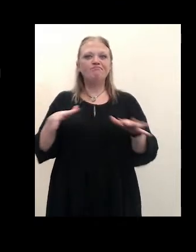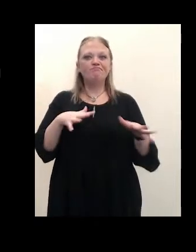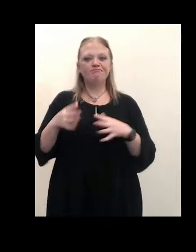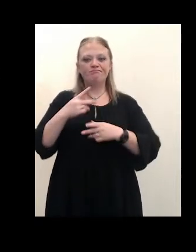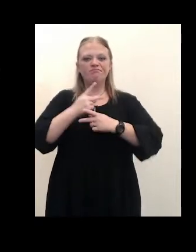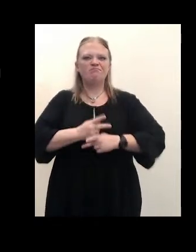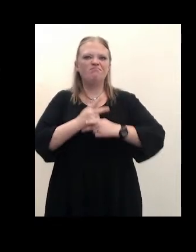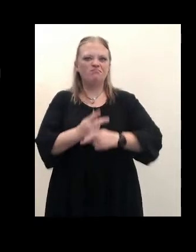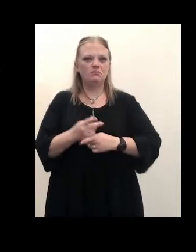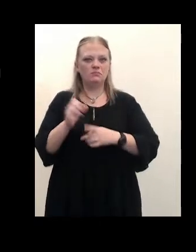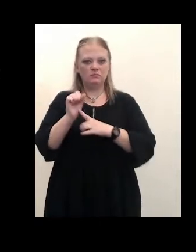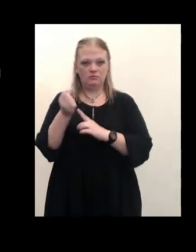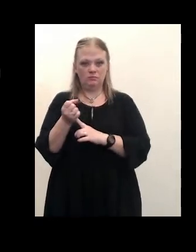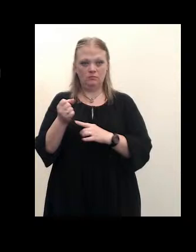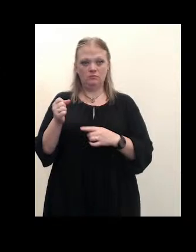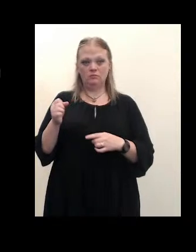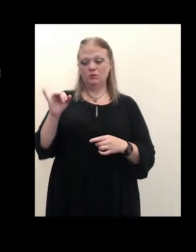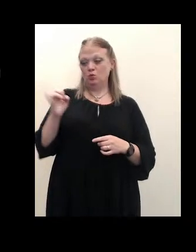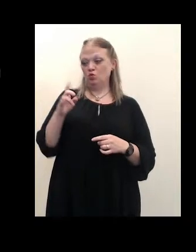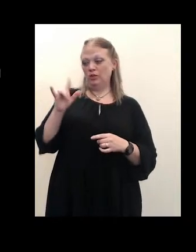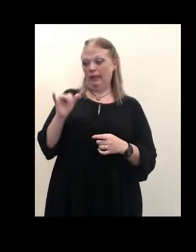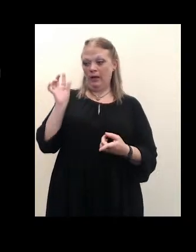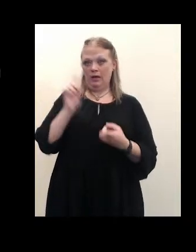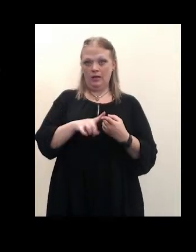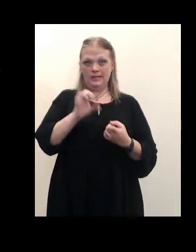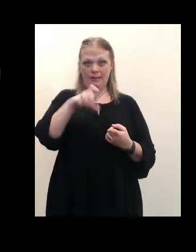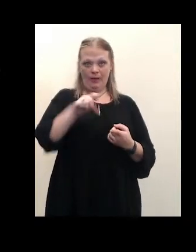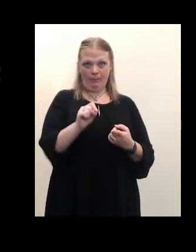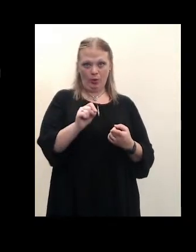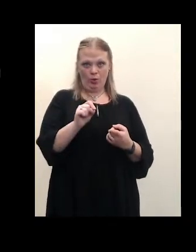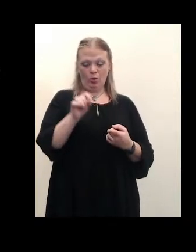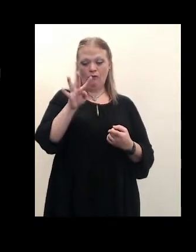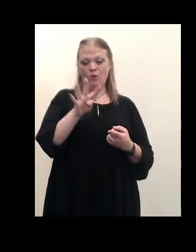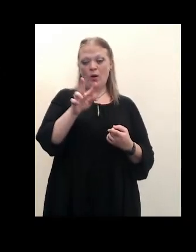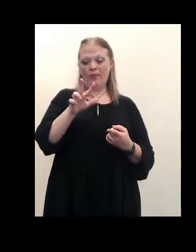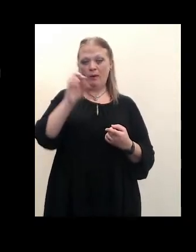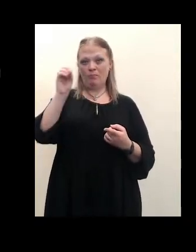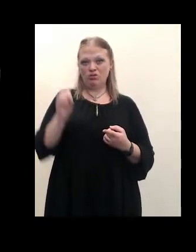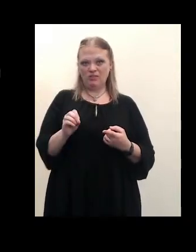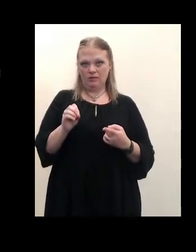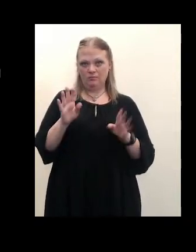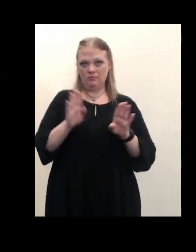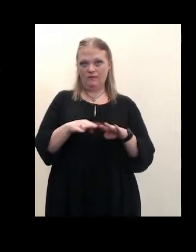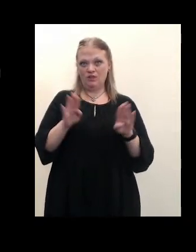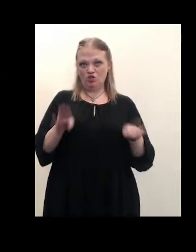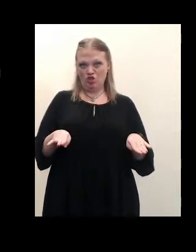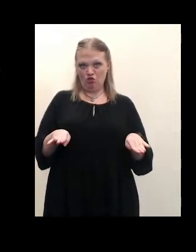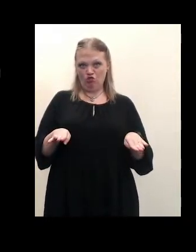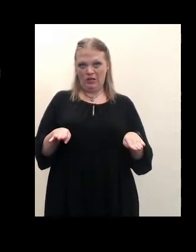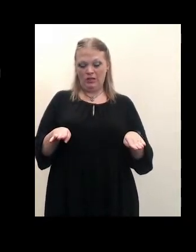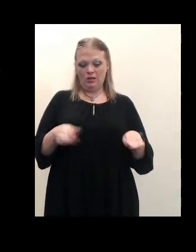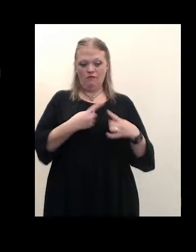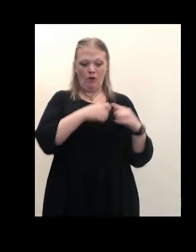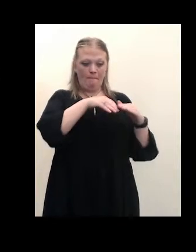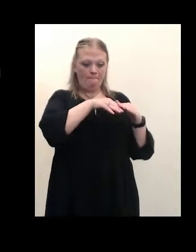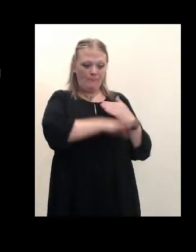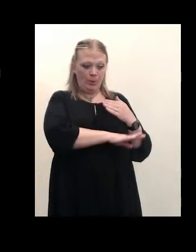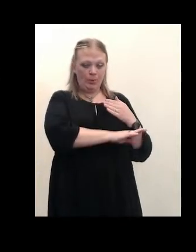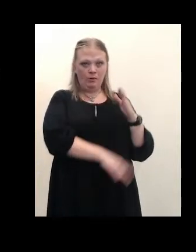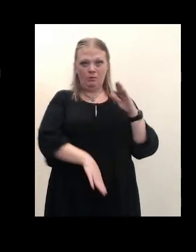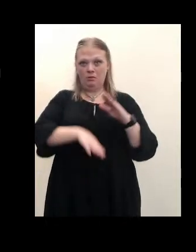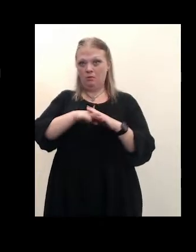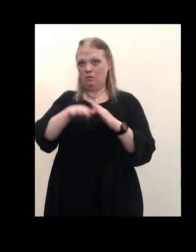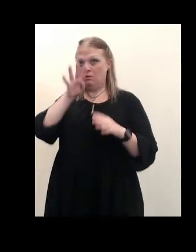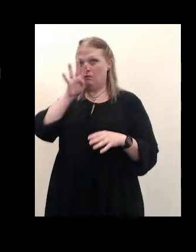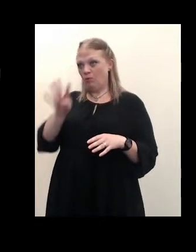So from July through September, we found that 43% of the children between the newborn to 4 years of age that were able